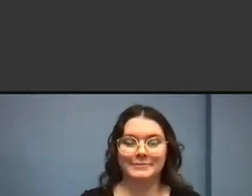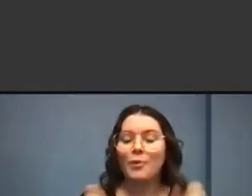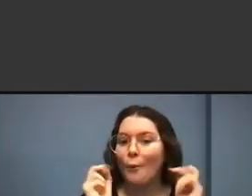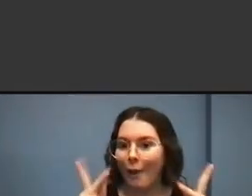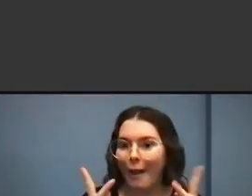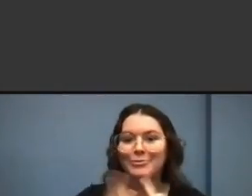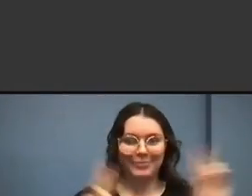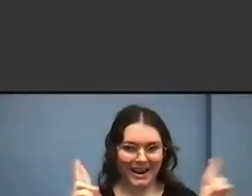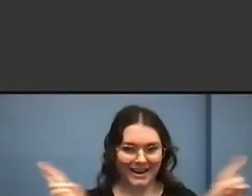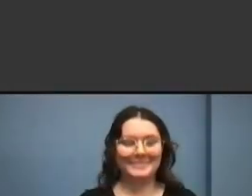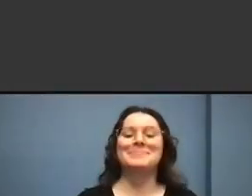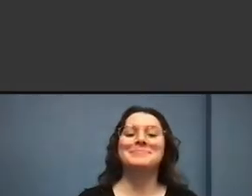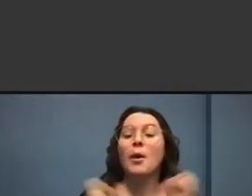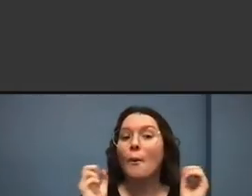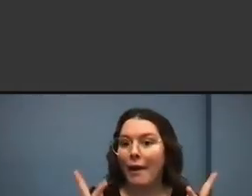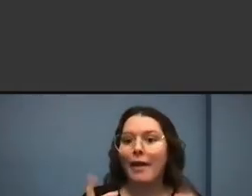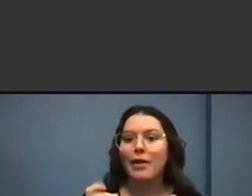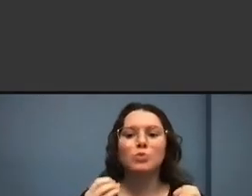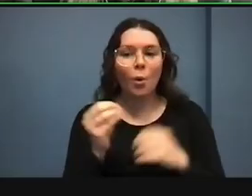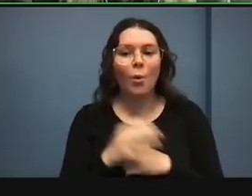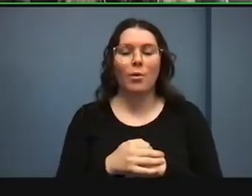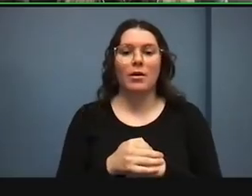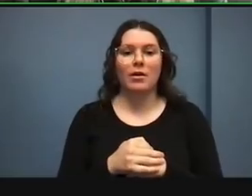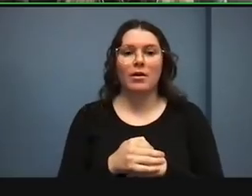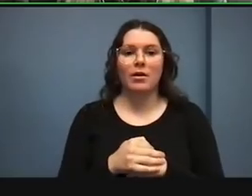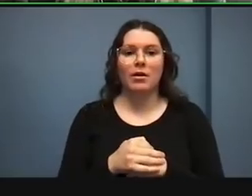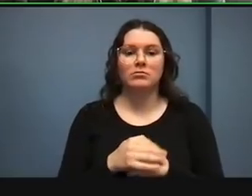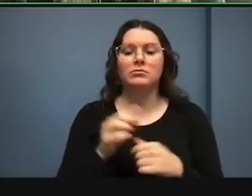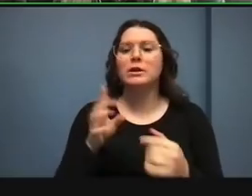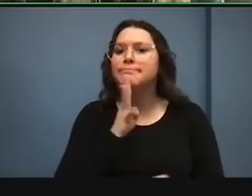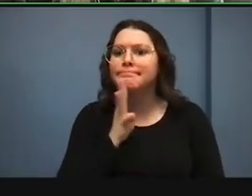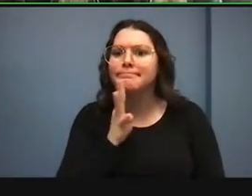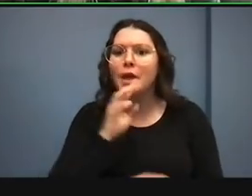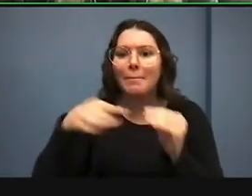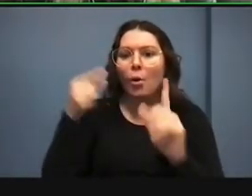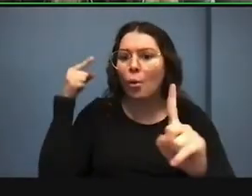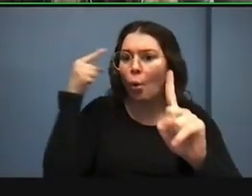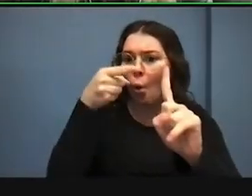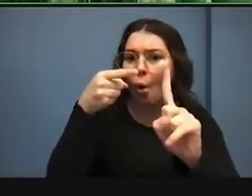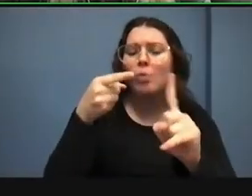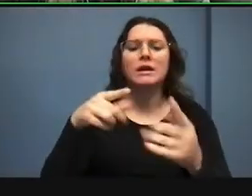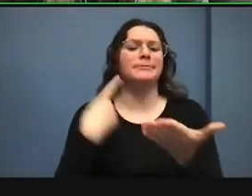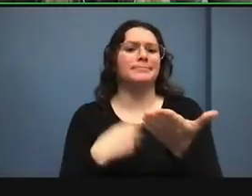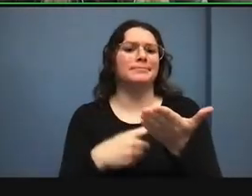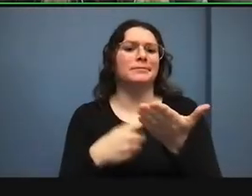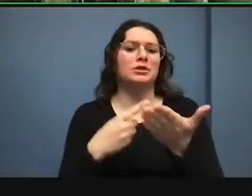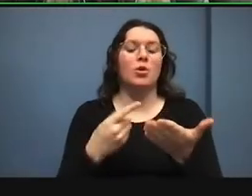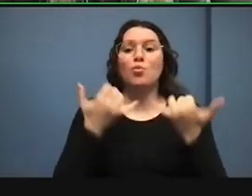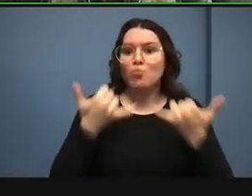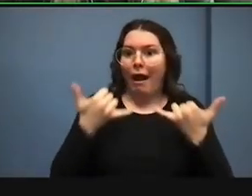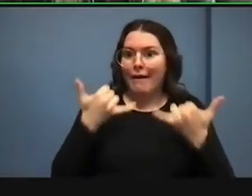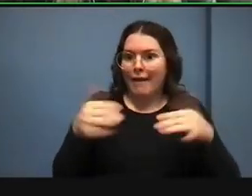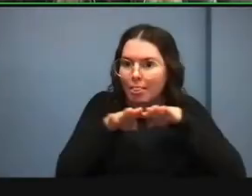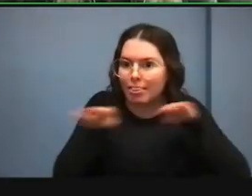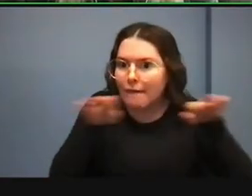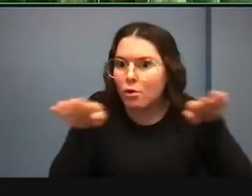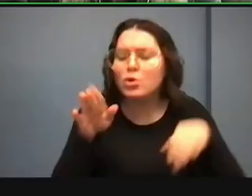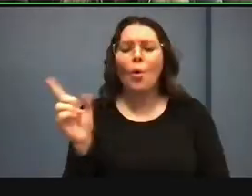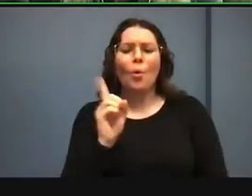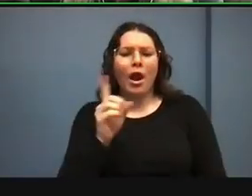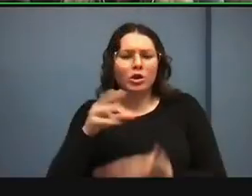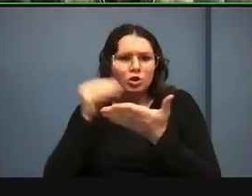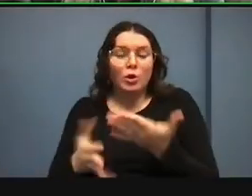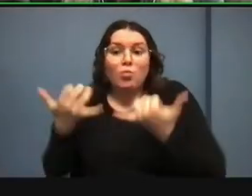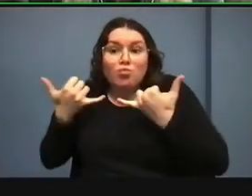Okay, we're ready. Okay, so when we're talking about goals, we're talking about our present levels, which is where the student is